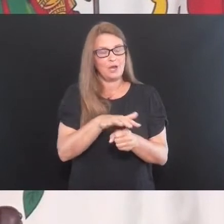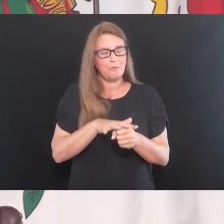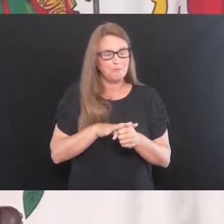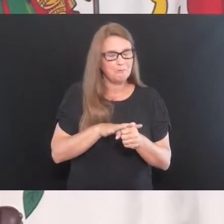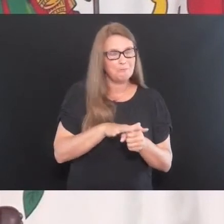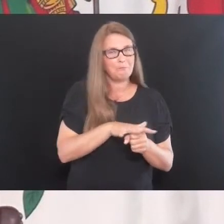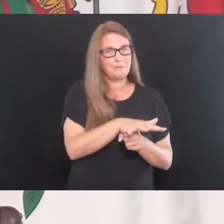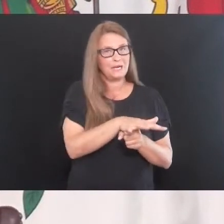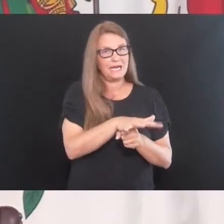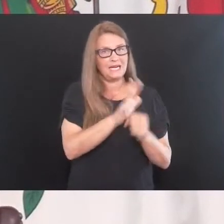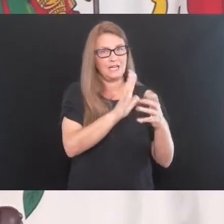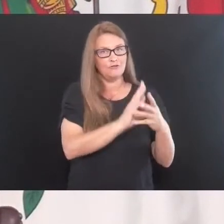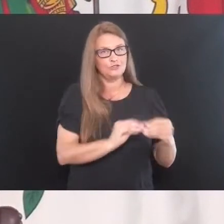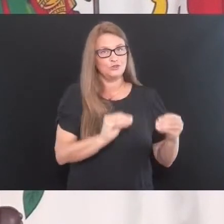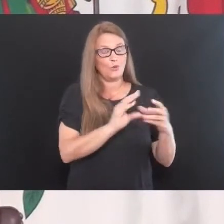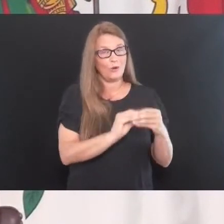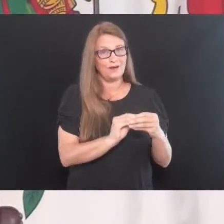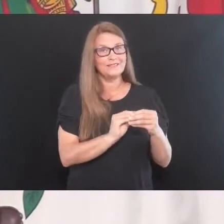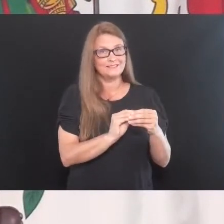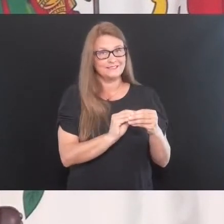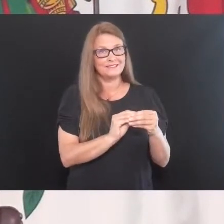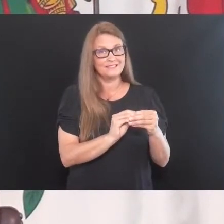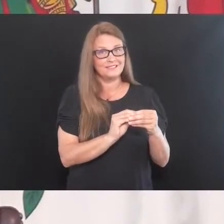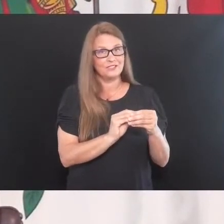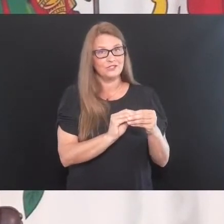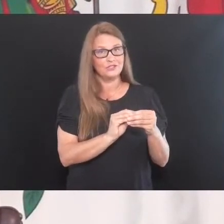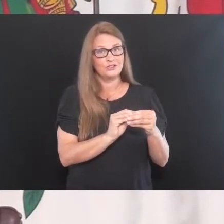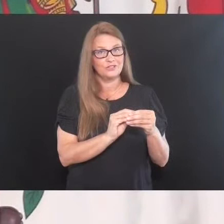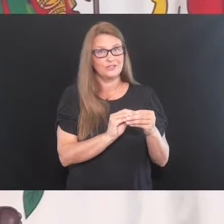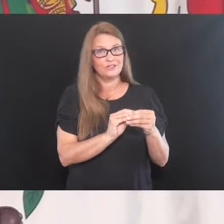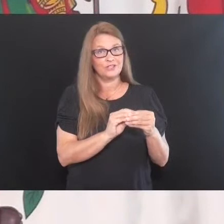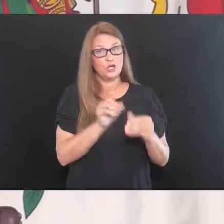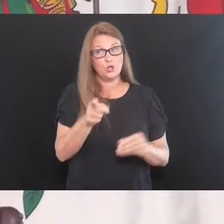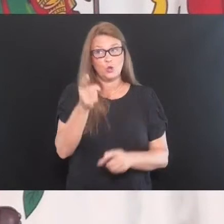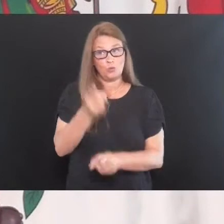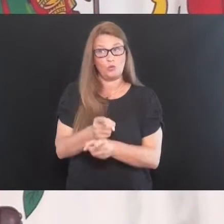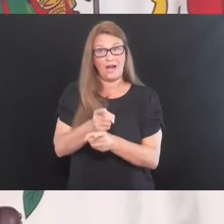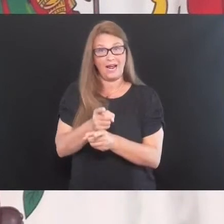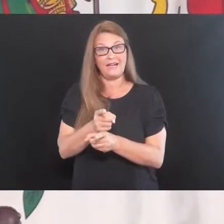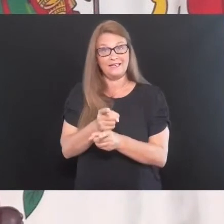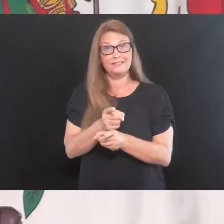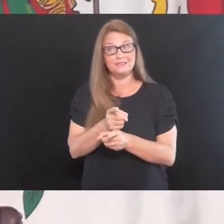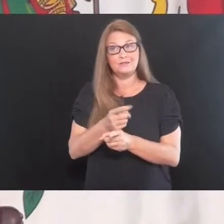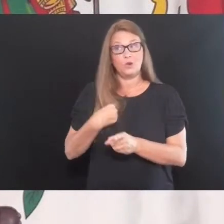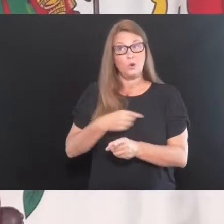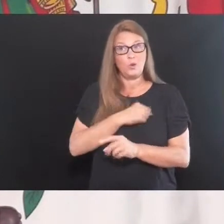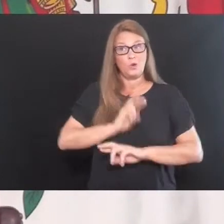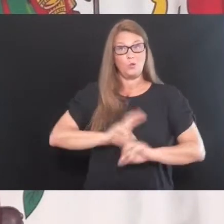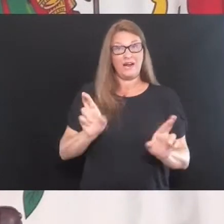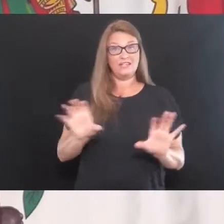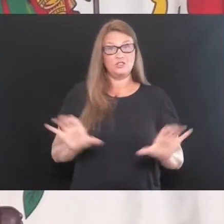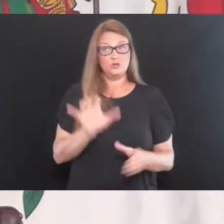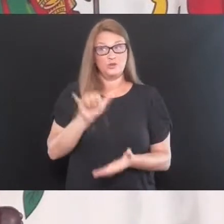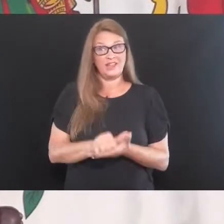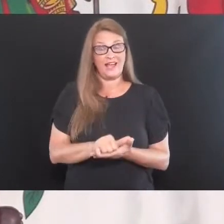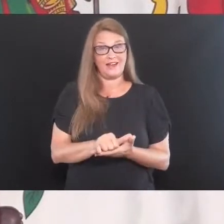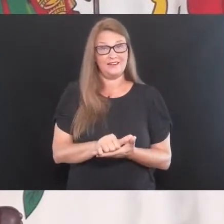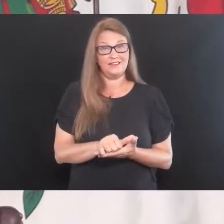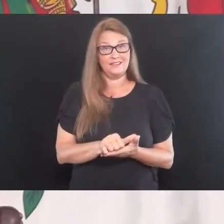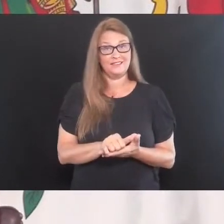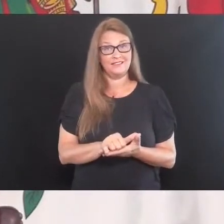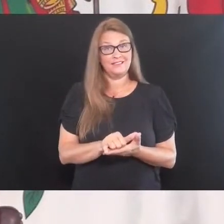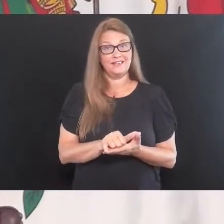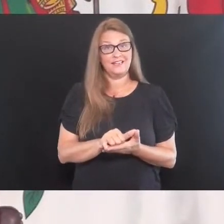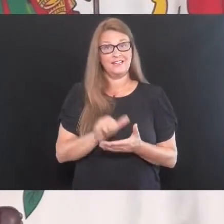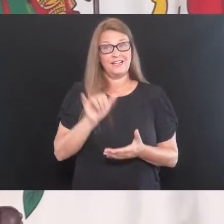of stories that are out there that you're right on the verge of doing that, and if you're right